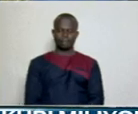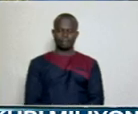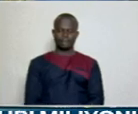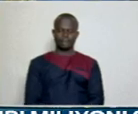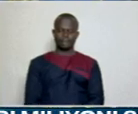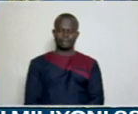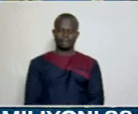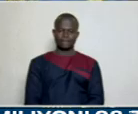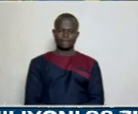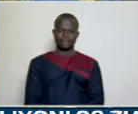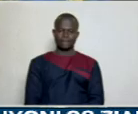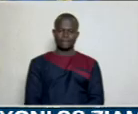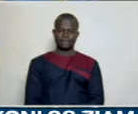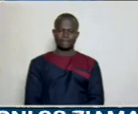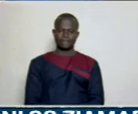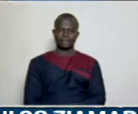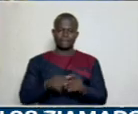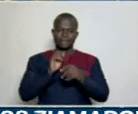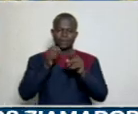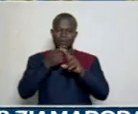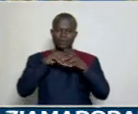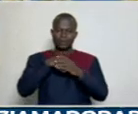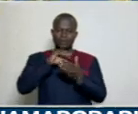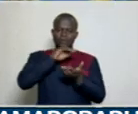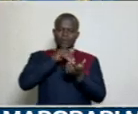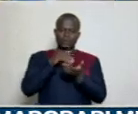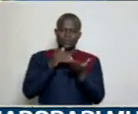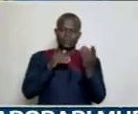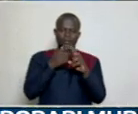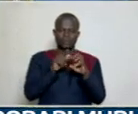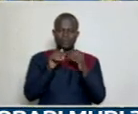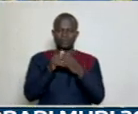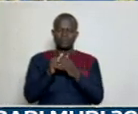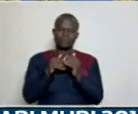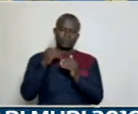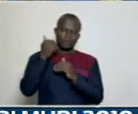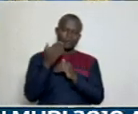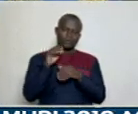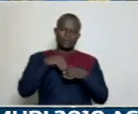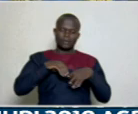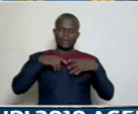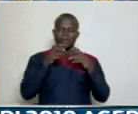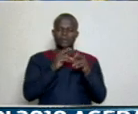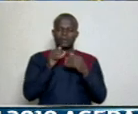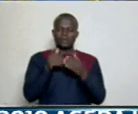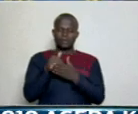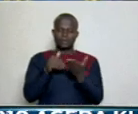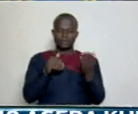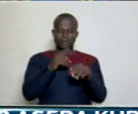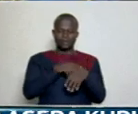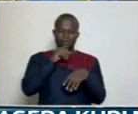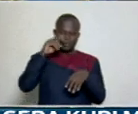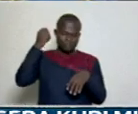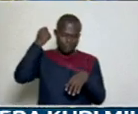mu transit center bakajya muri rehabilitation centers hanyuma kubasubiza mu buzima busanzwe igihe tutazumva